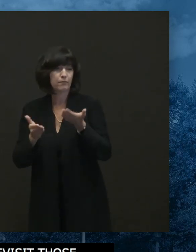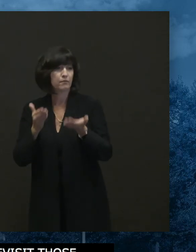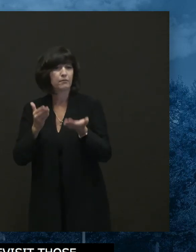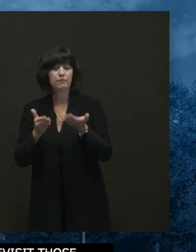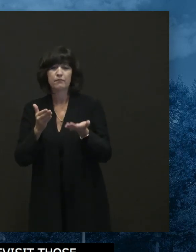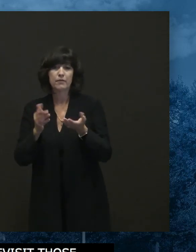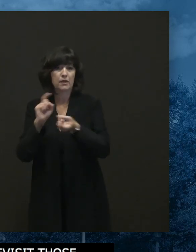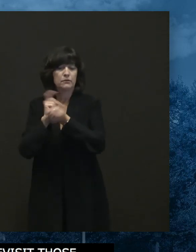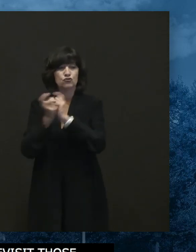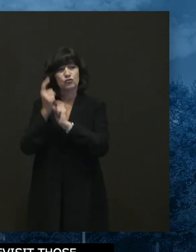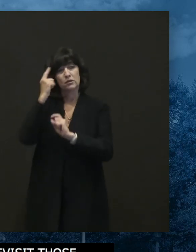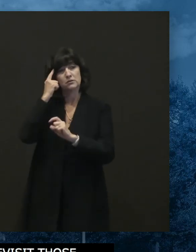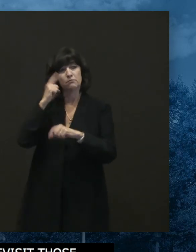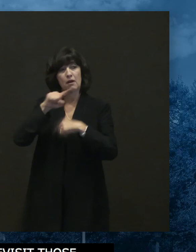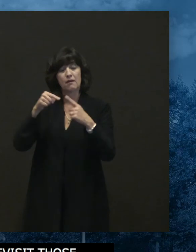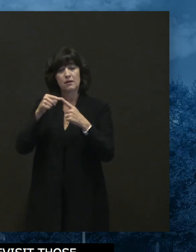now.